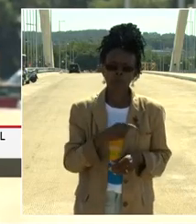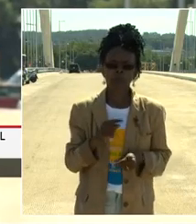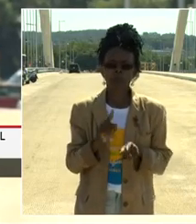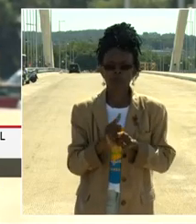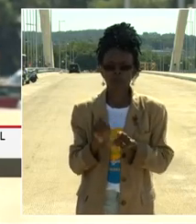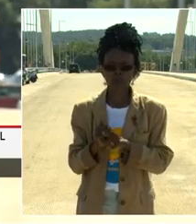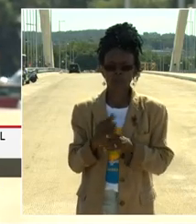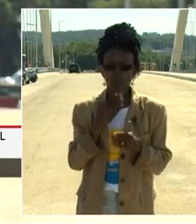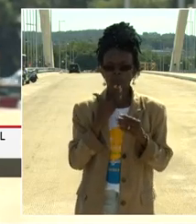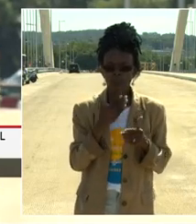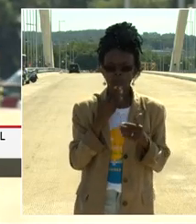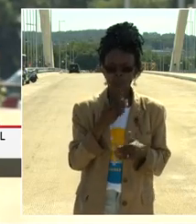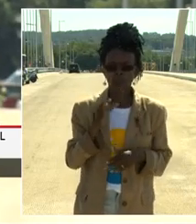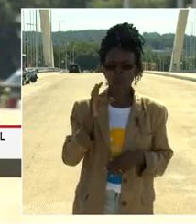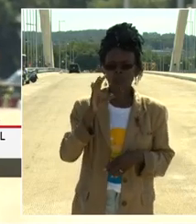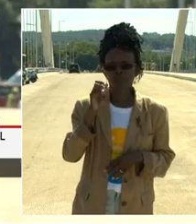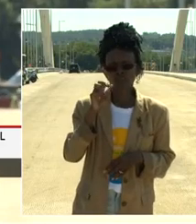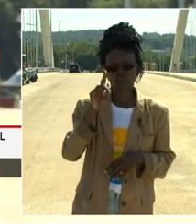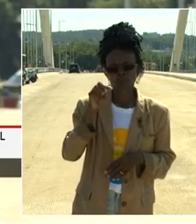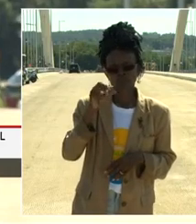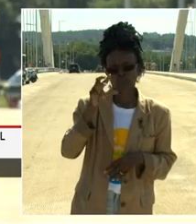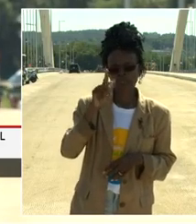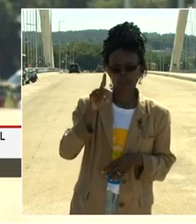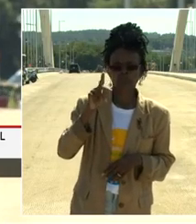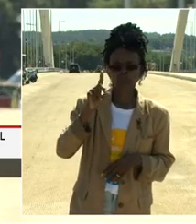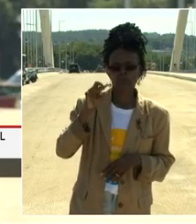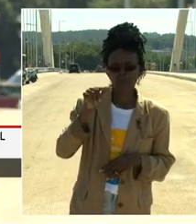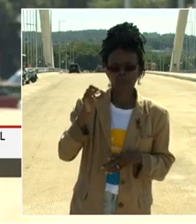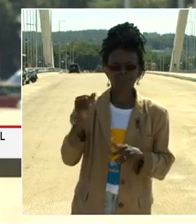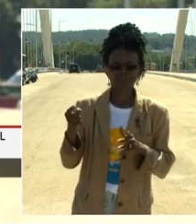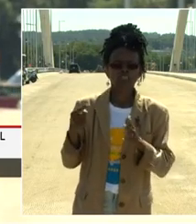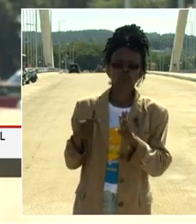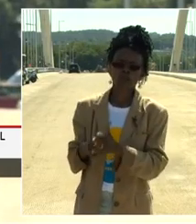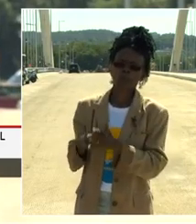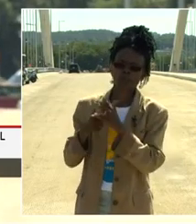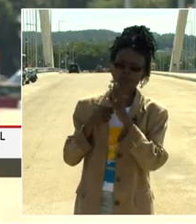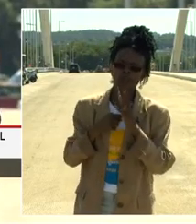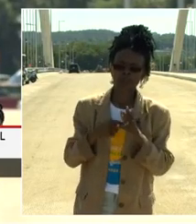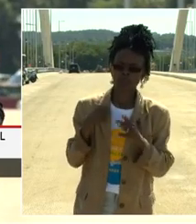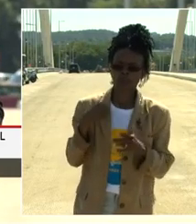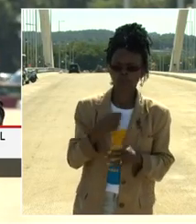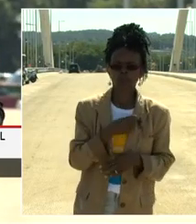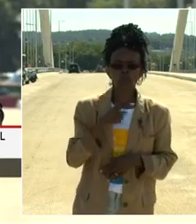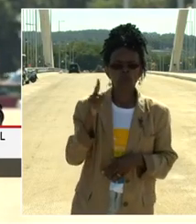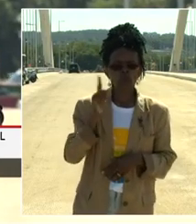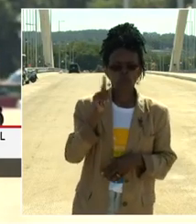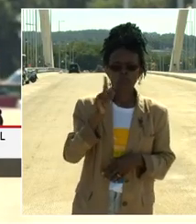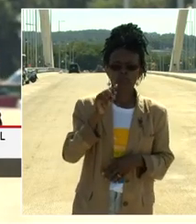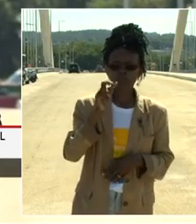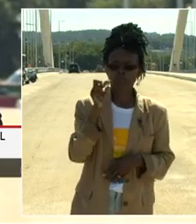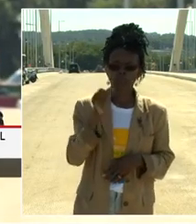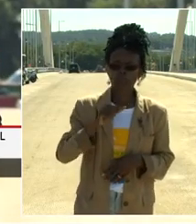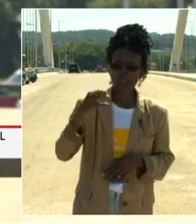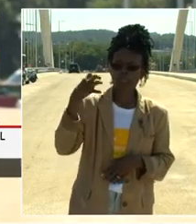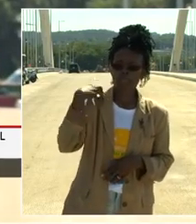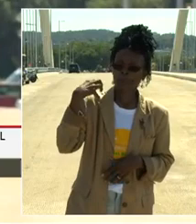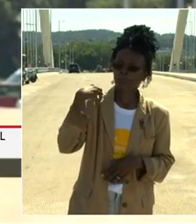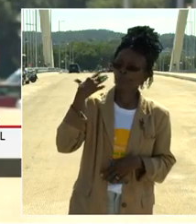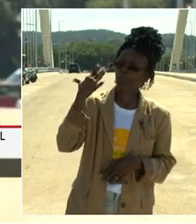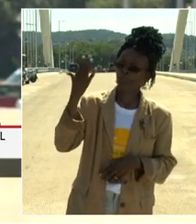Frederick Douglass represents us in the halls of the United States Capitol. We